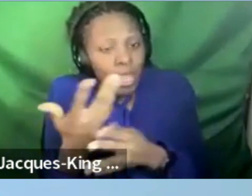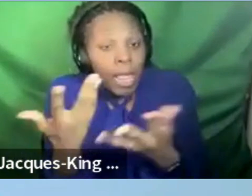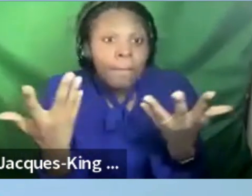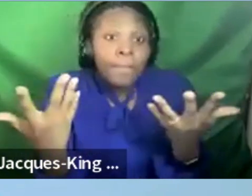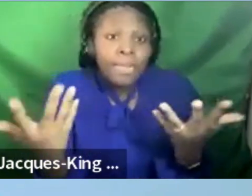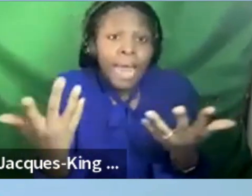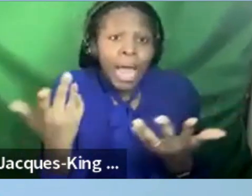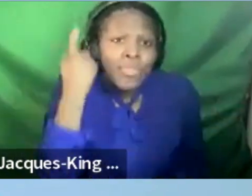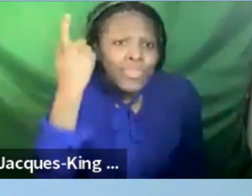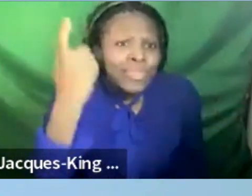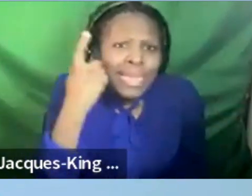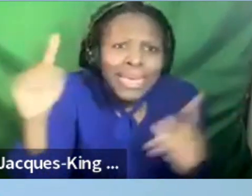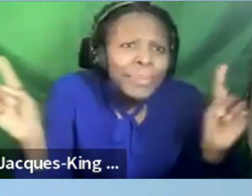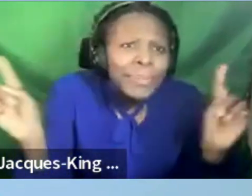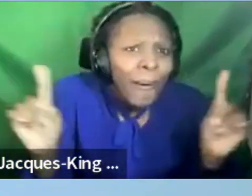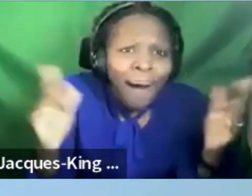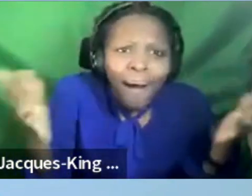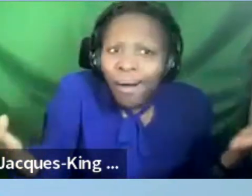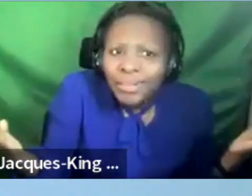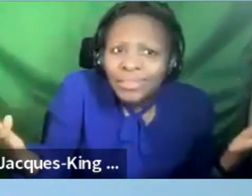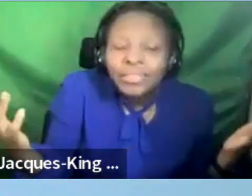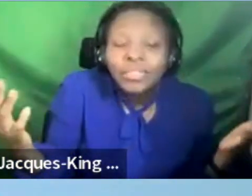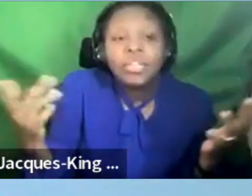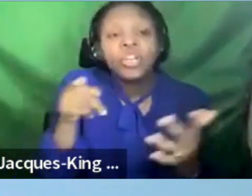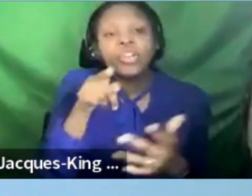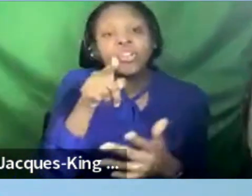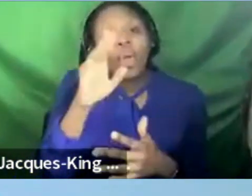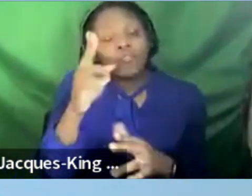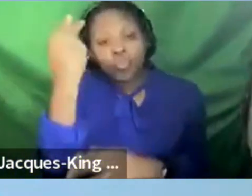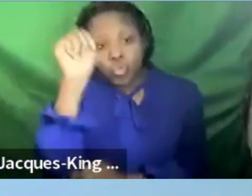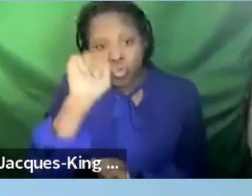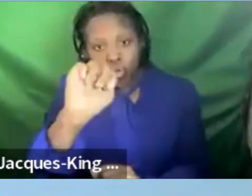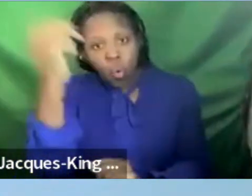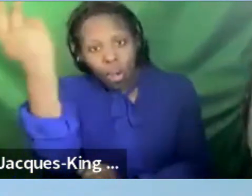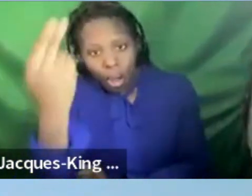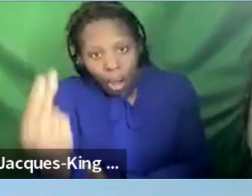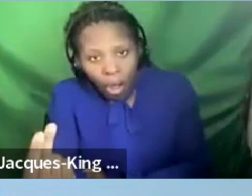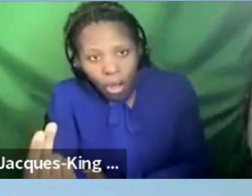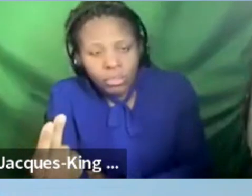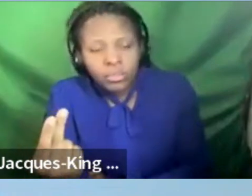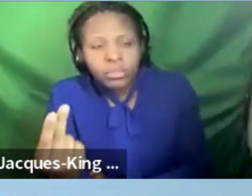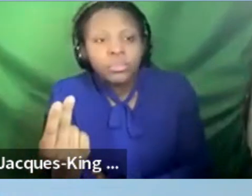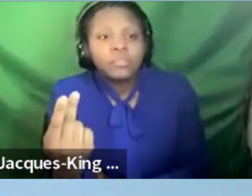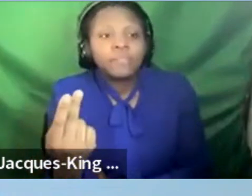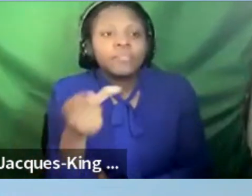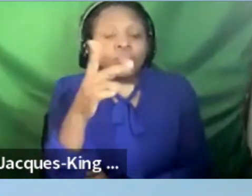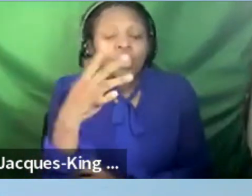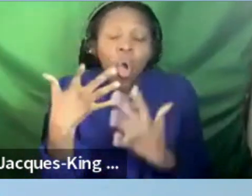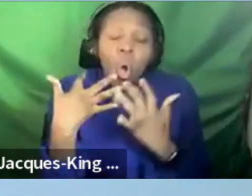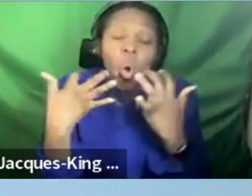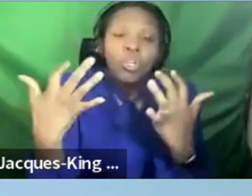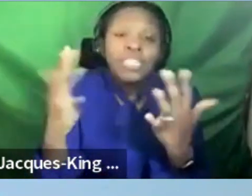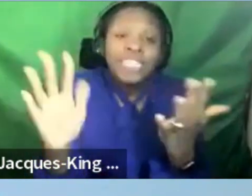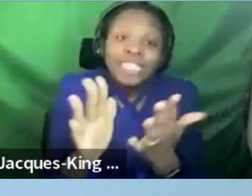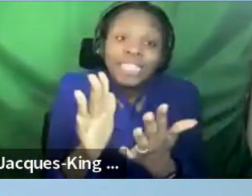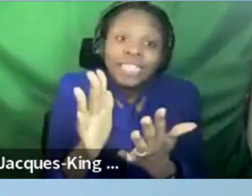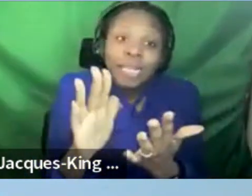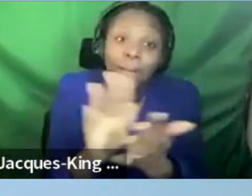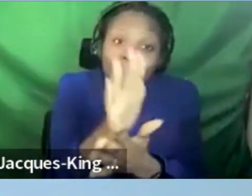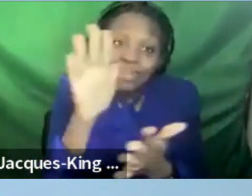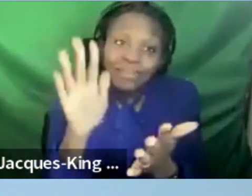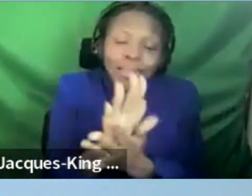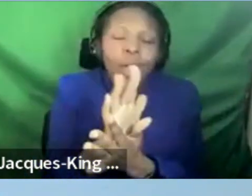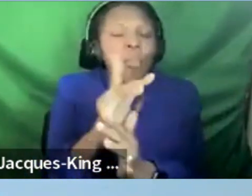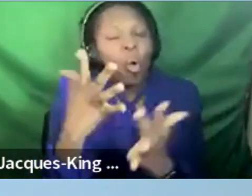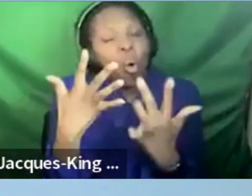like, what were we thinking? So you have to go into your art, not as an audience pleaser, but